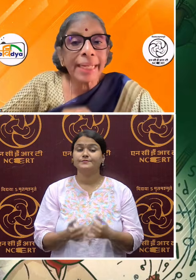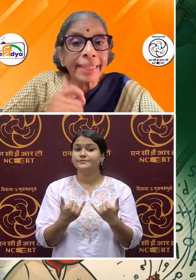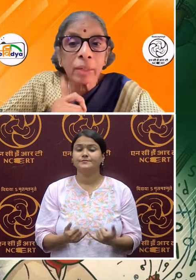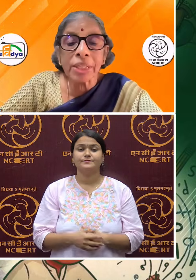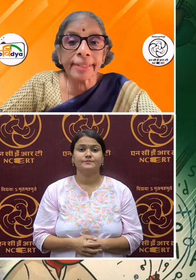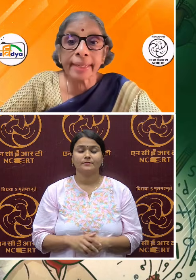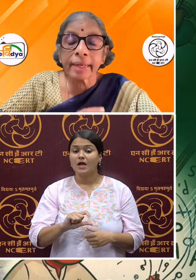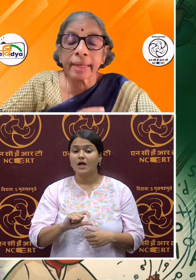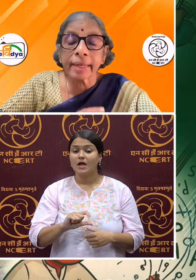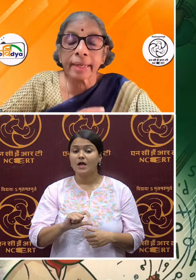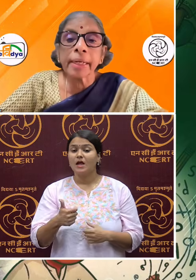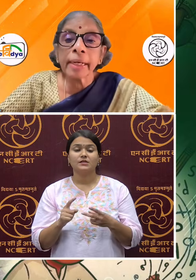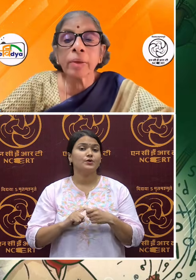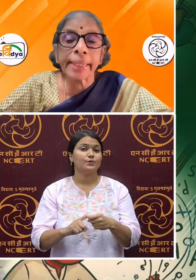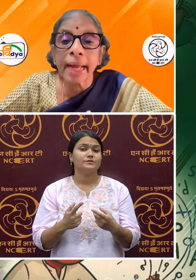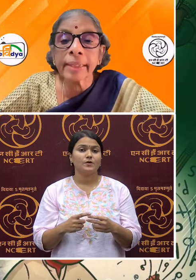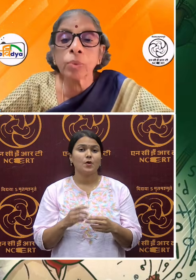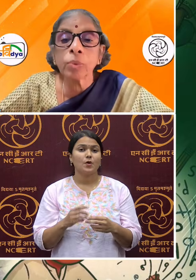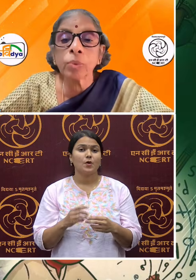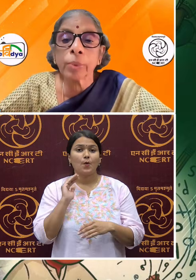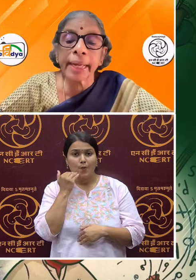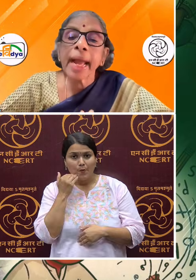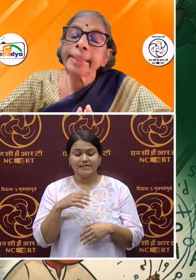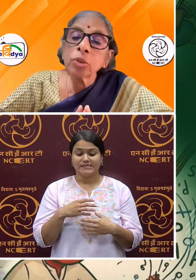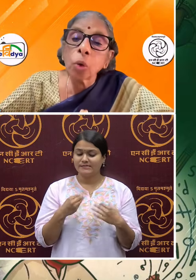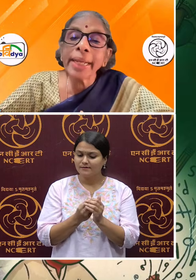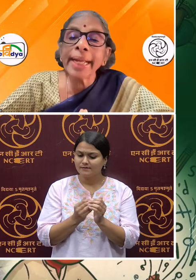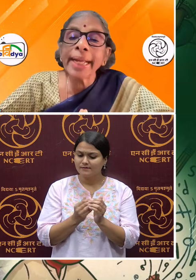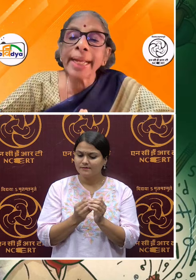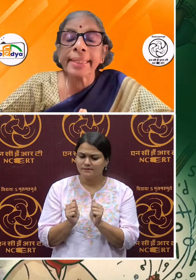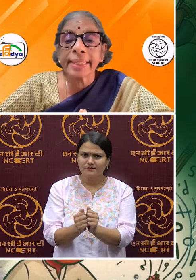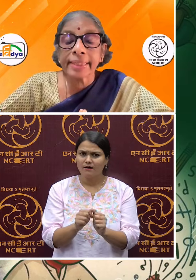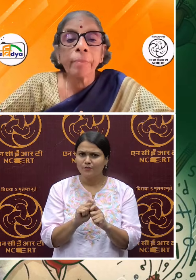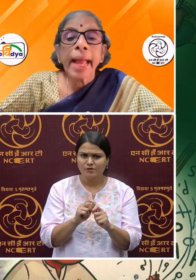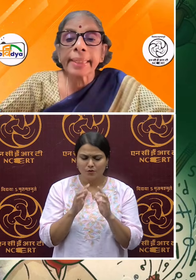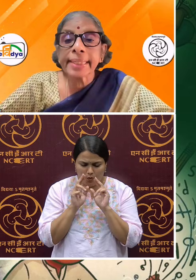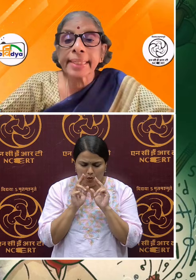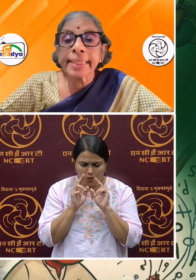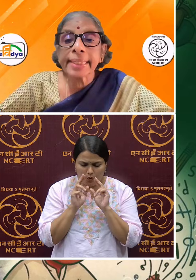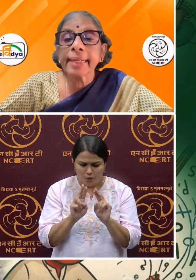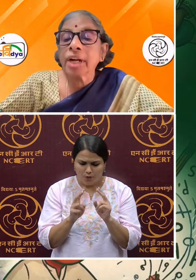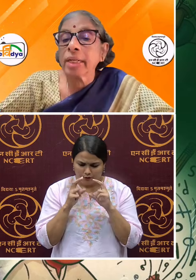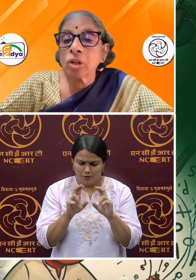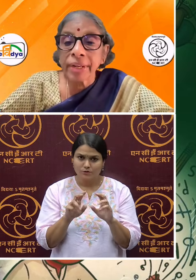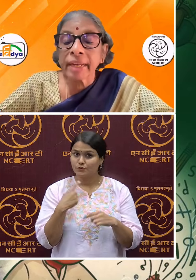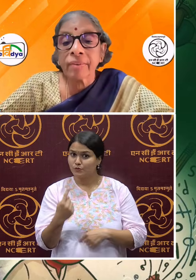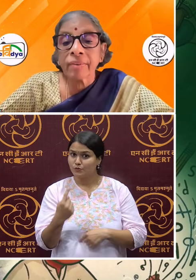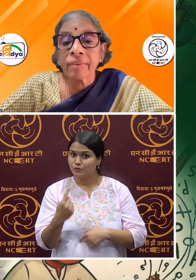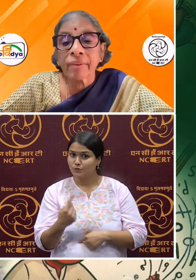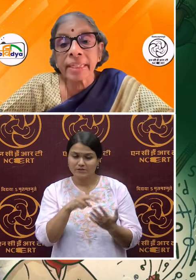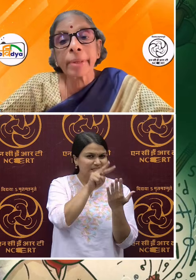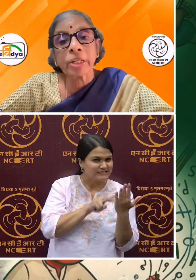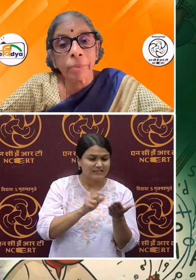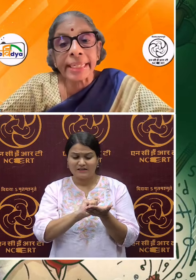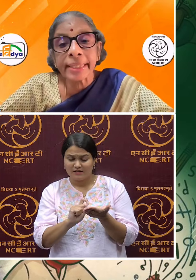Now, the other question that has come earlier, when they started working, they looked only at dyslexia and they said a child who's not